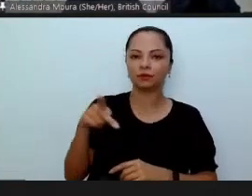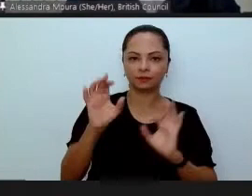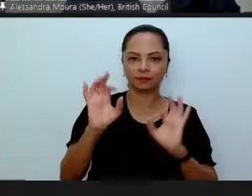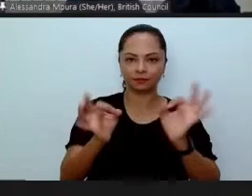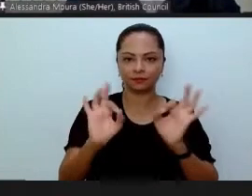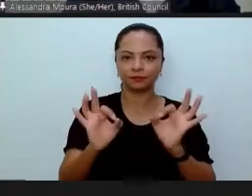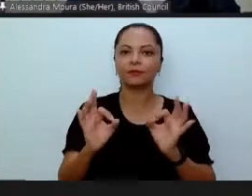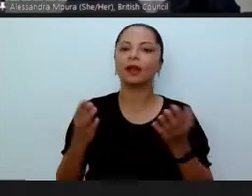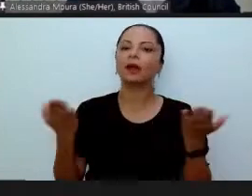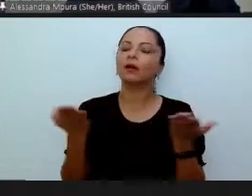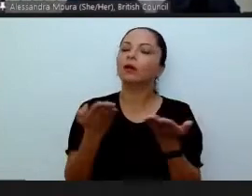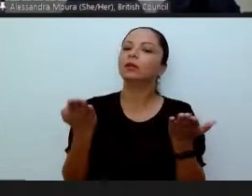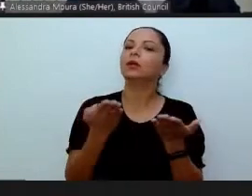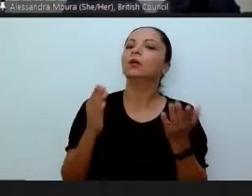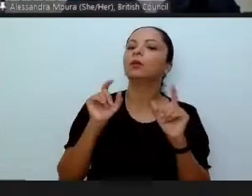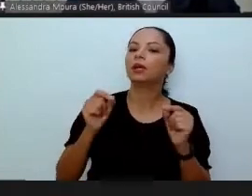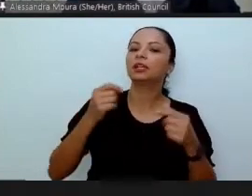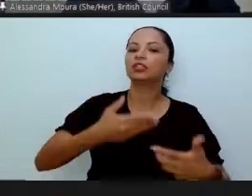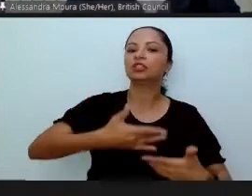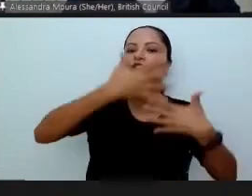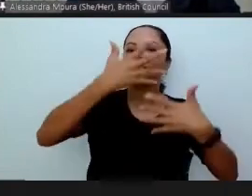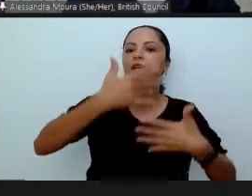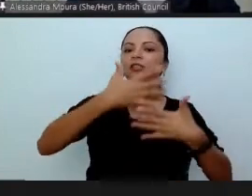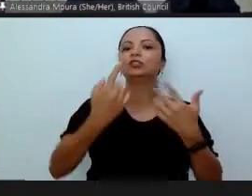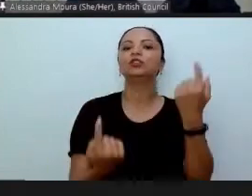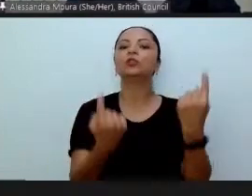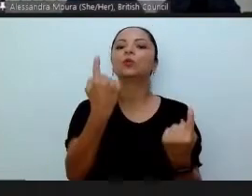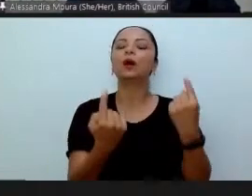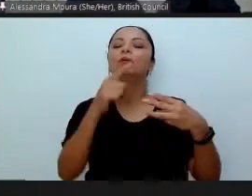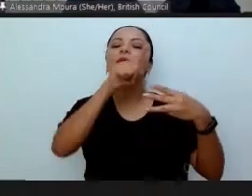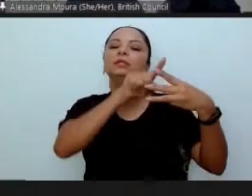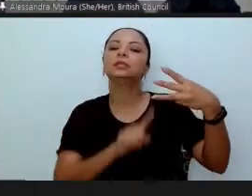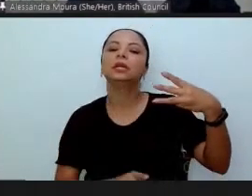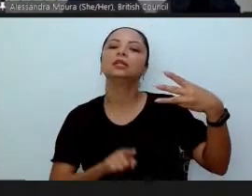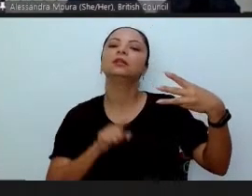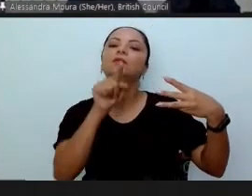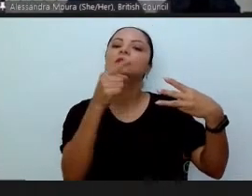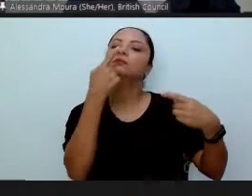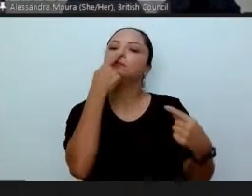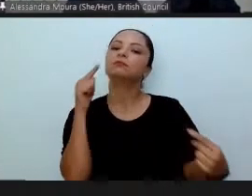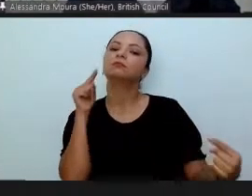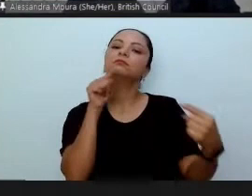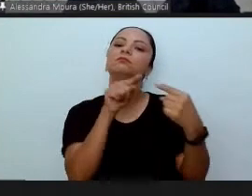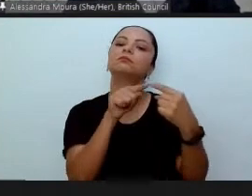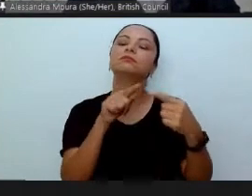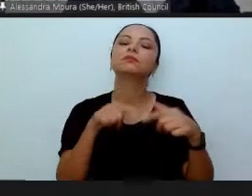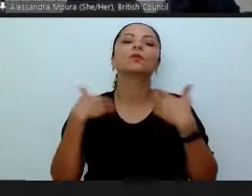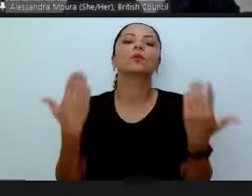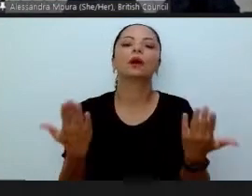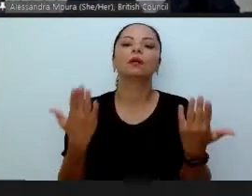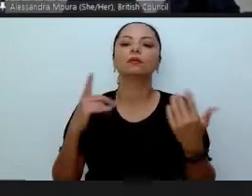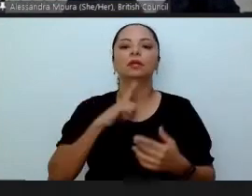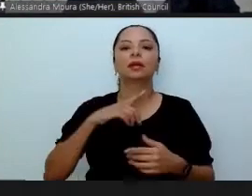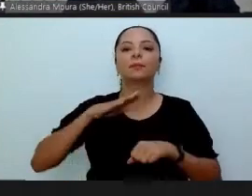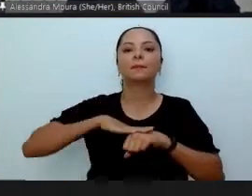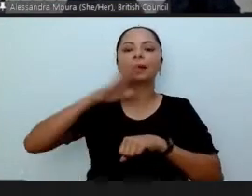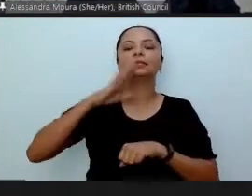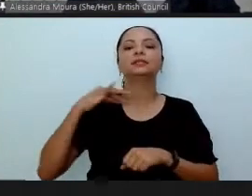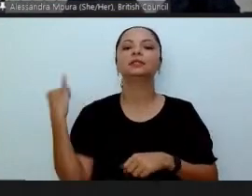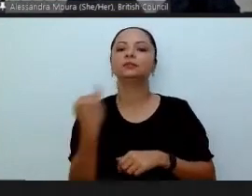resonates most with you? Which of them are most important or most speak to you more directly?